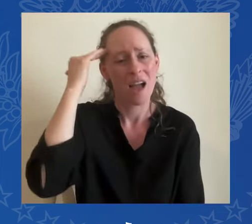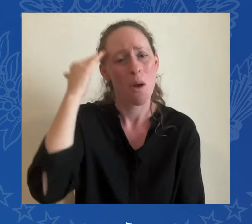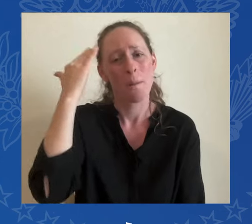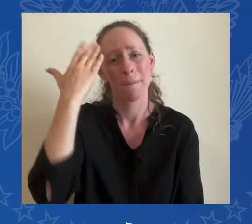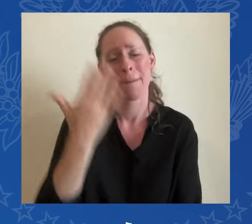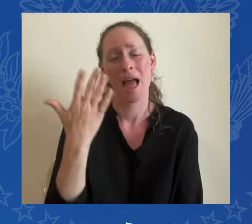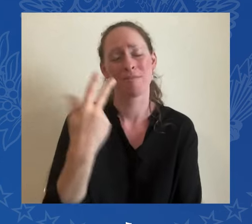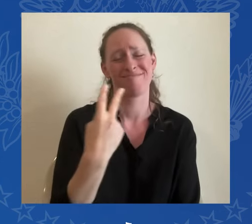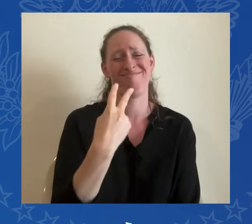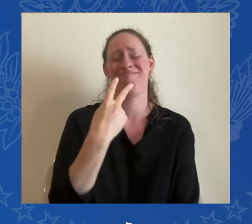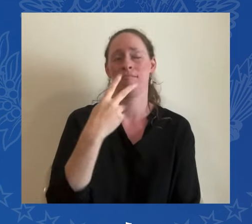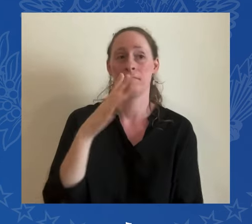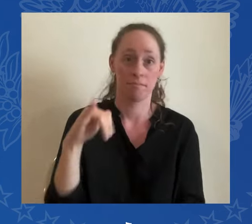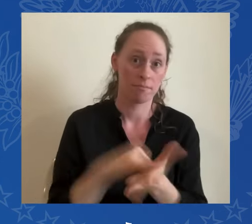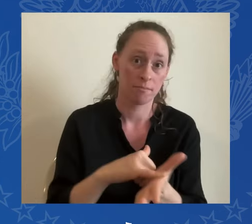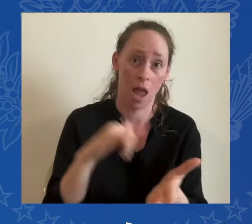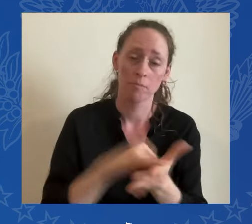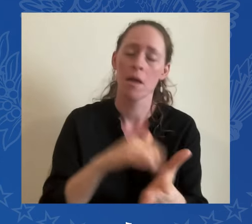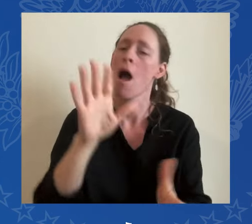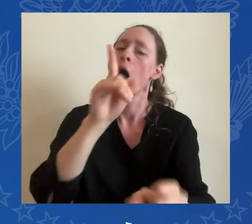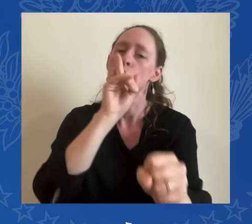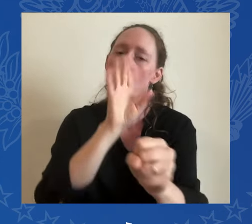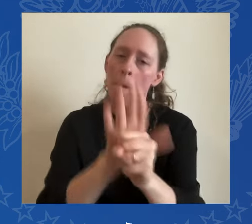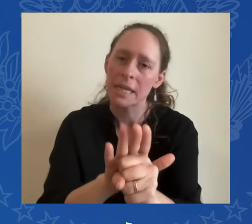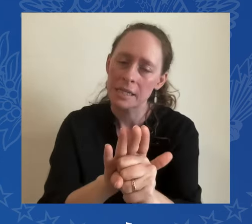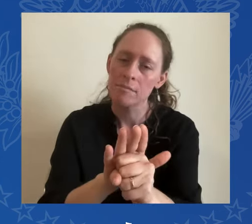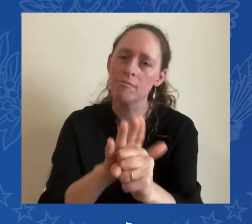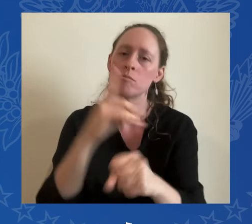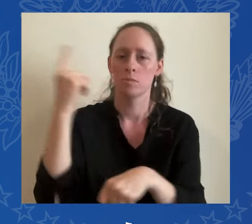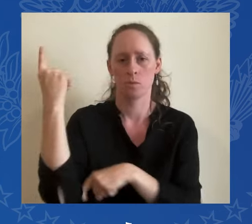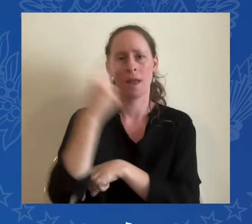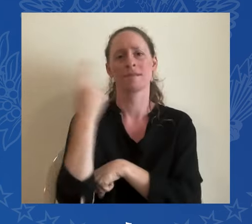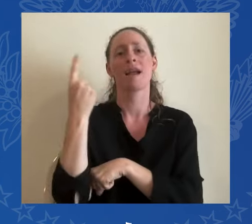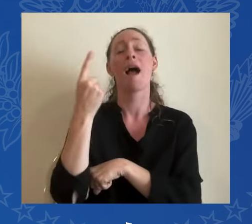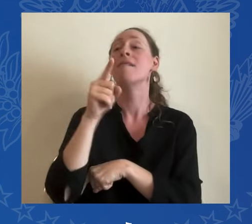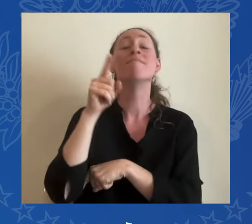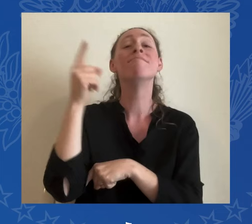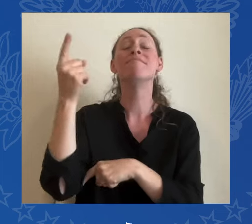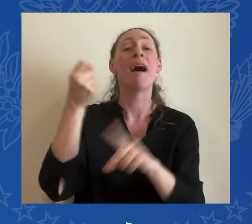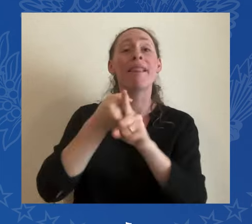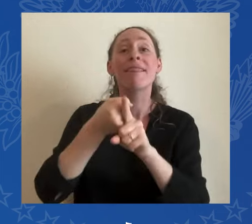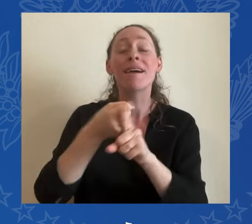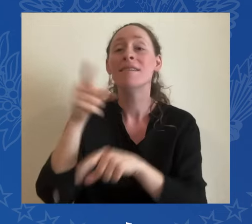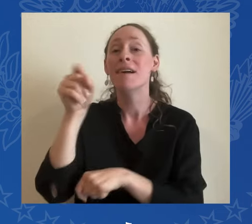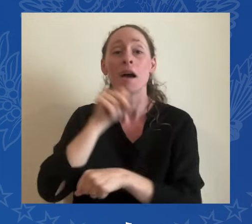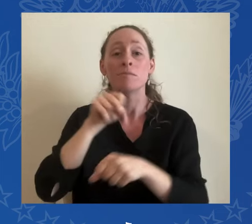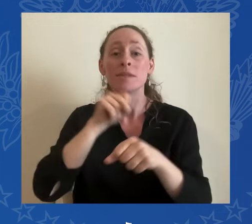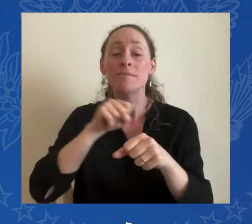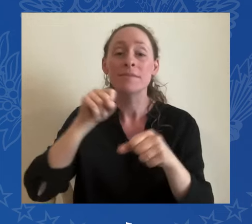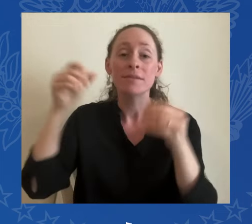pass that ice cream store, you pass that park, you pass that thing that brings back the memory of your son or